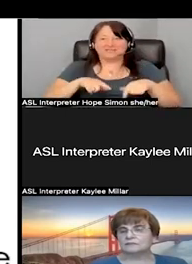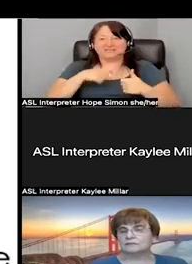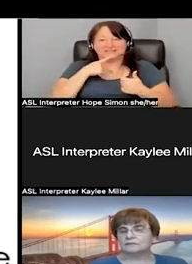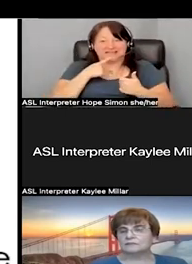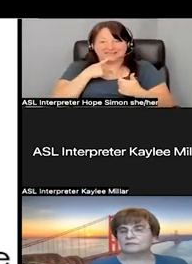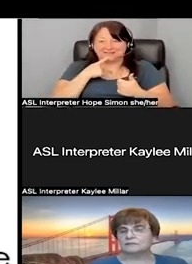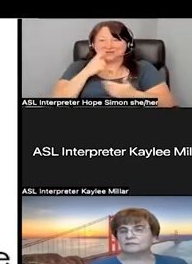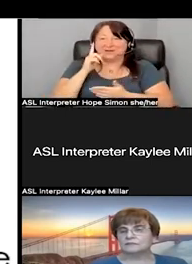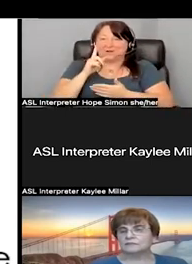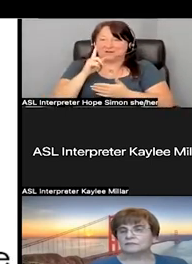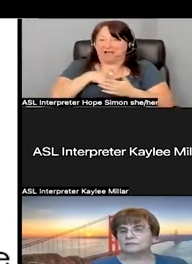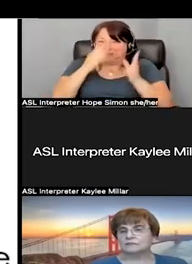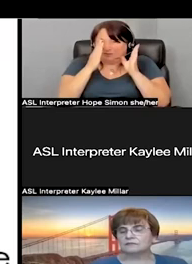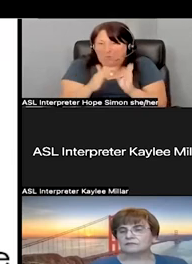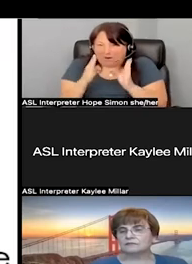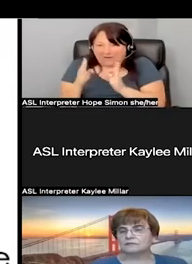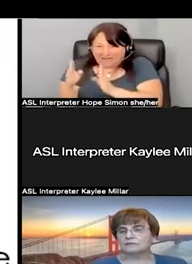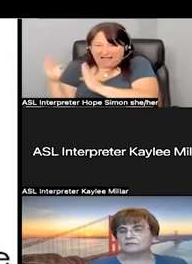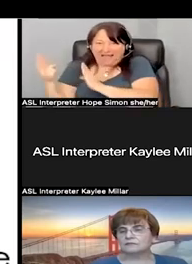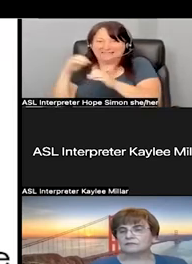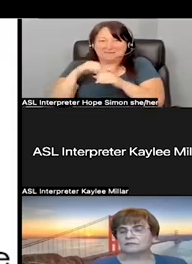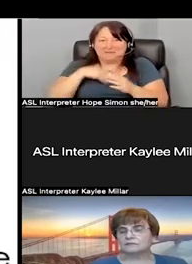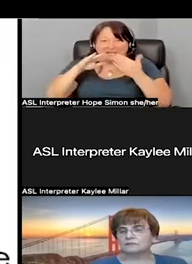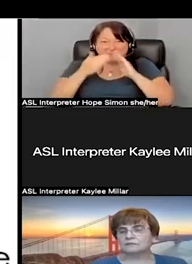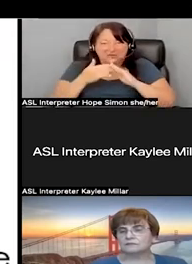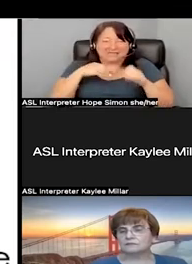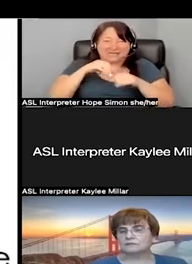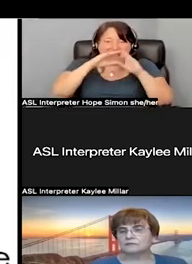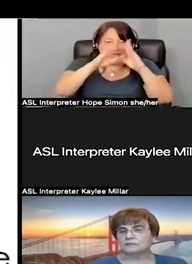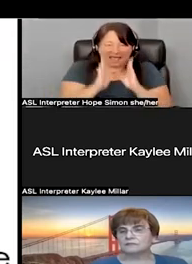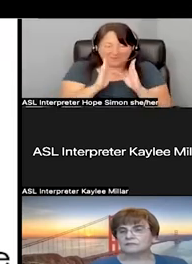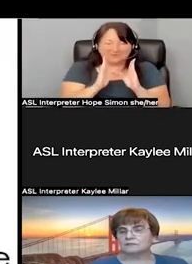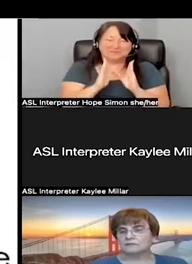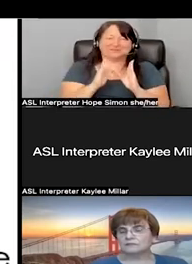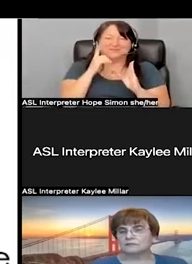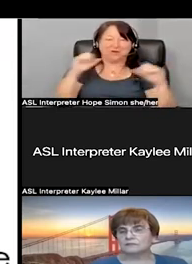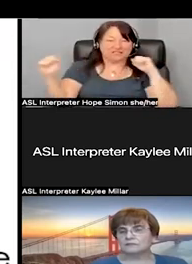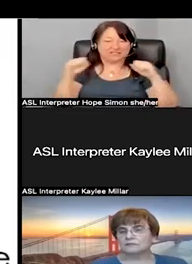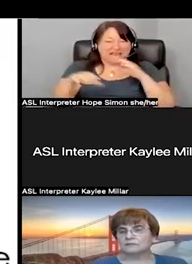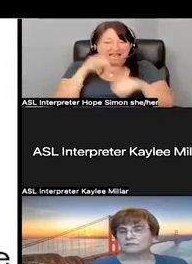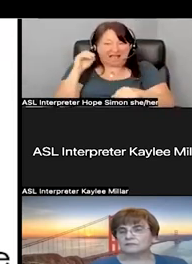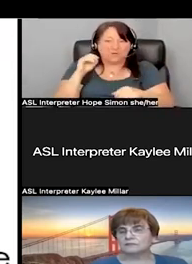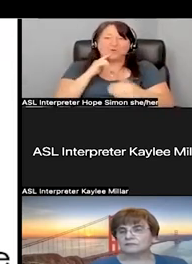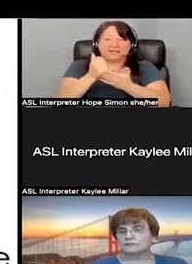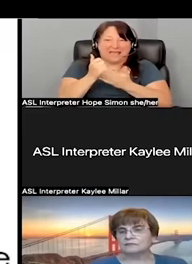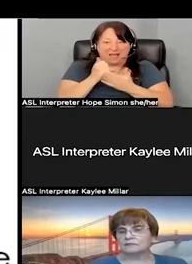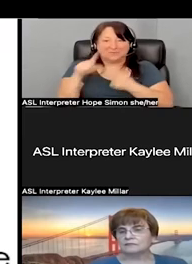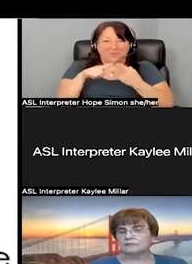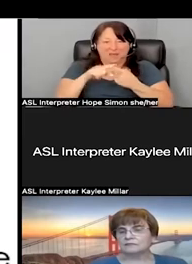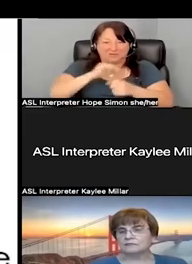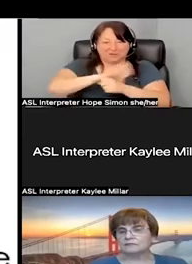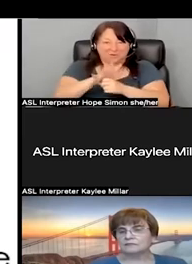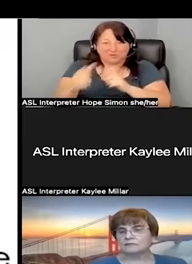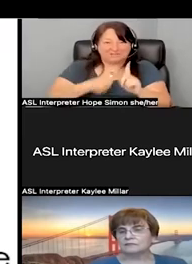what they got organized in their community or in their household, you know, for ShakeOut did make a difference in terms